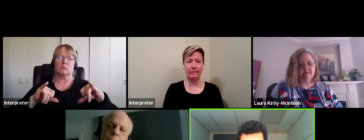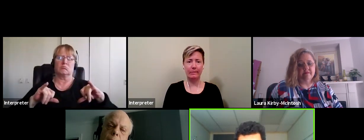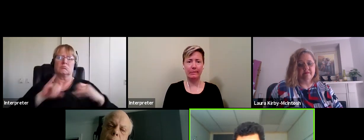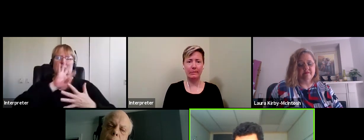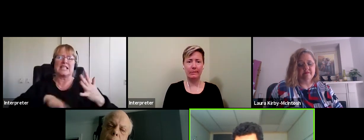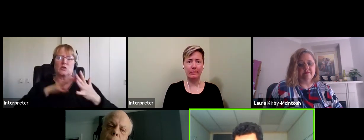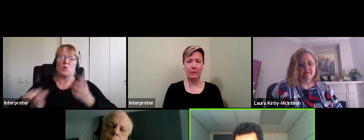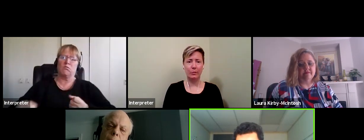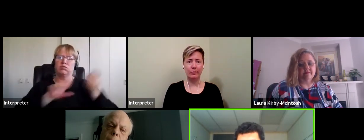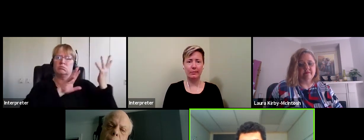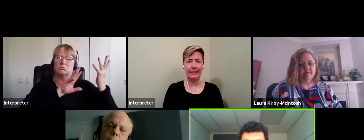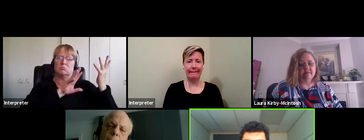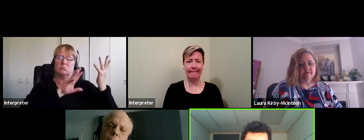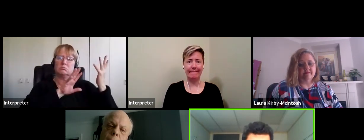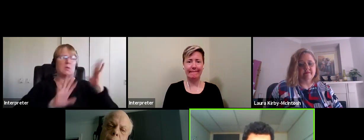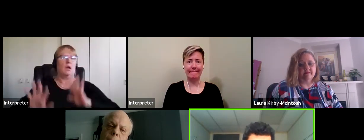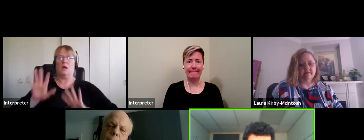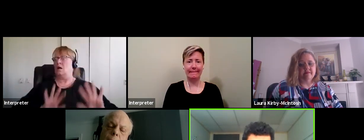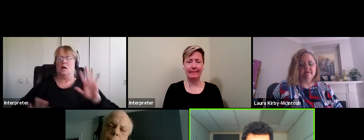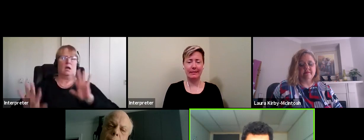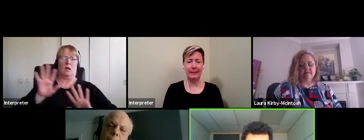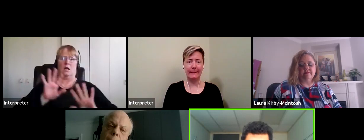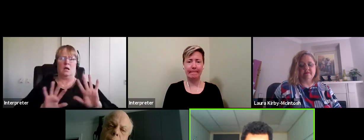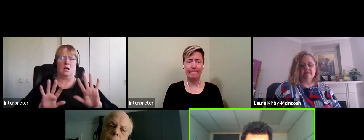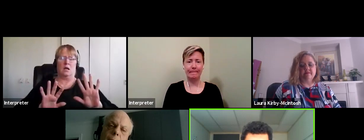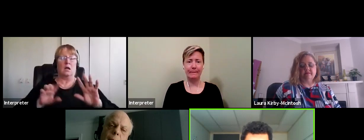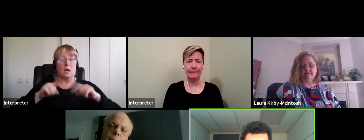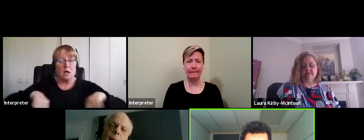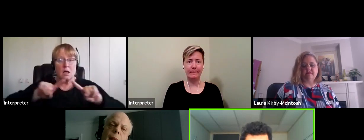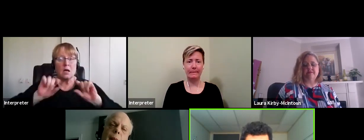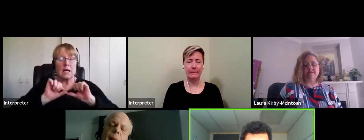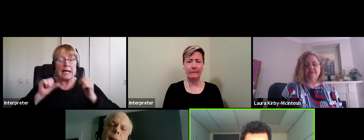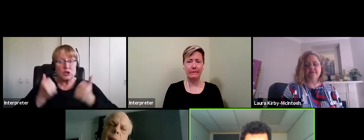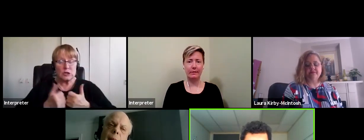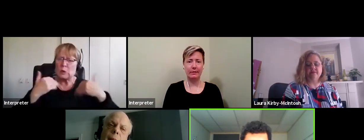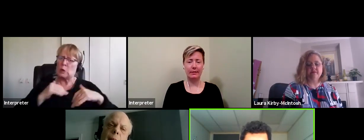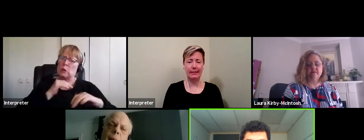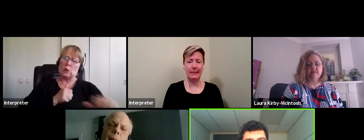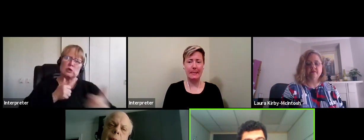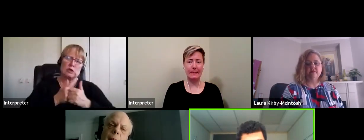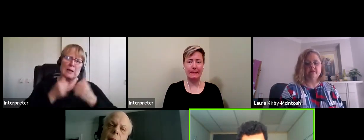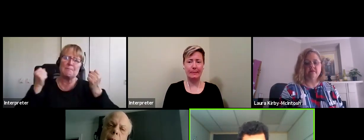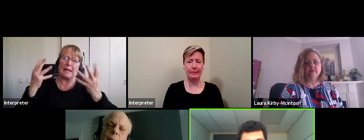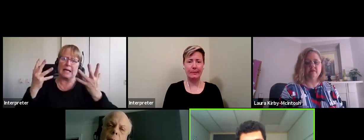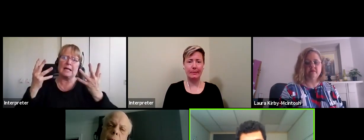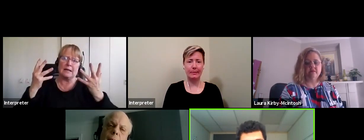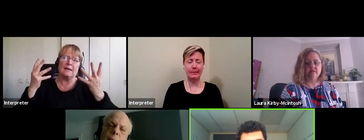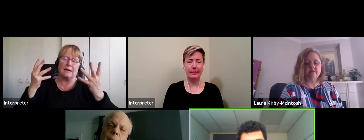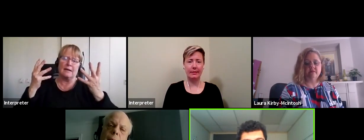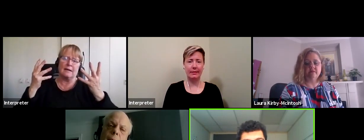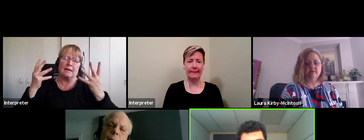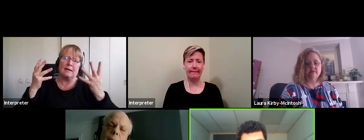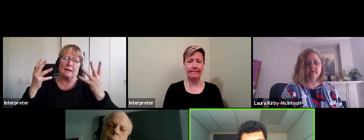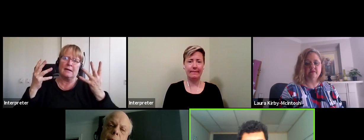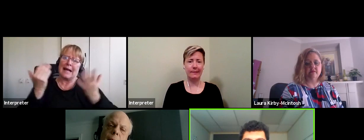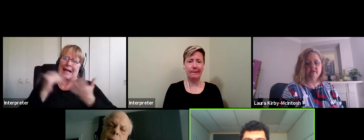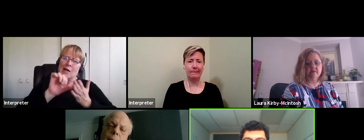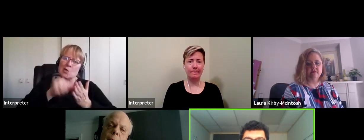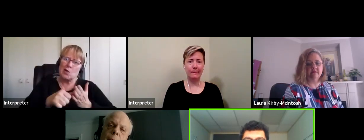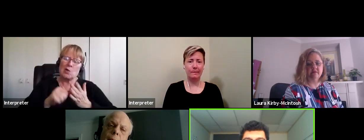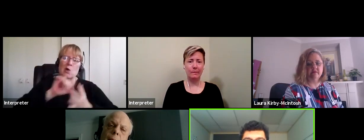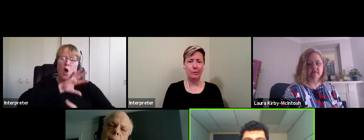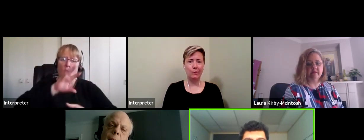used to. As an agency, we also have unique challenges around the fact that we have, as I say, about 300 people living with